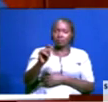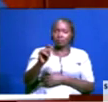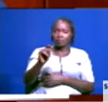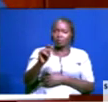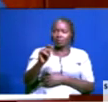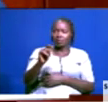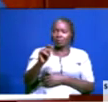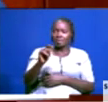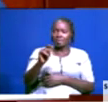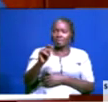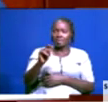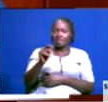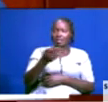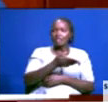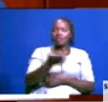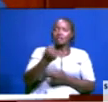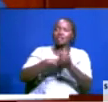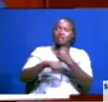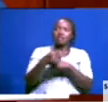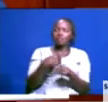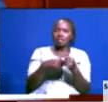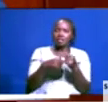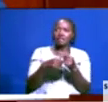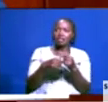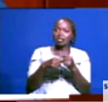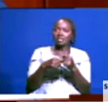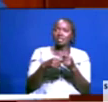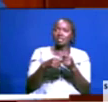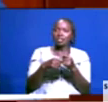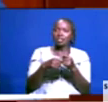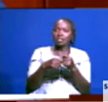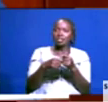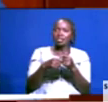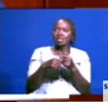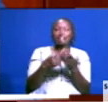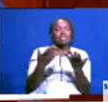those activities are nothing short of terrorism.